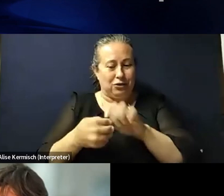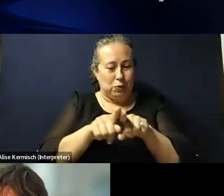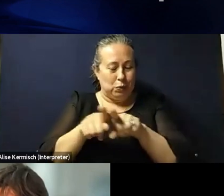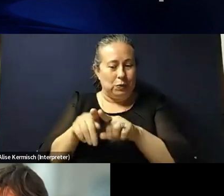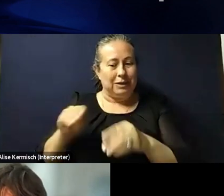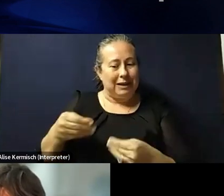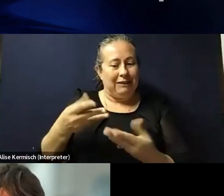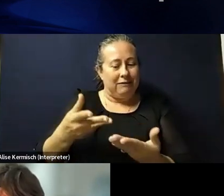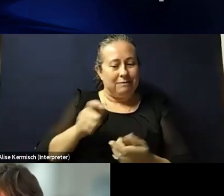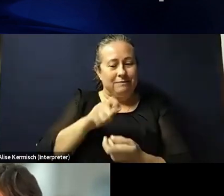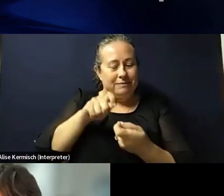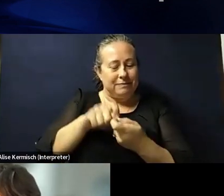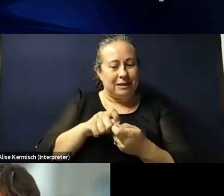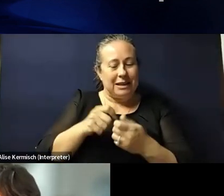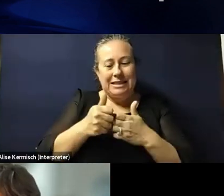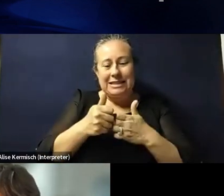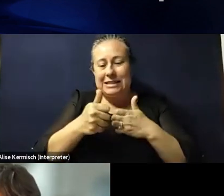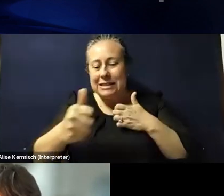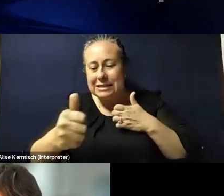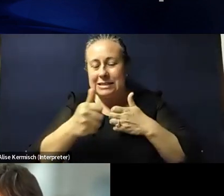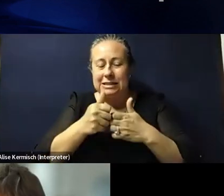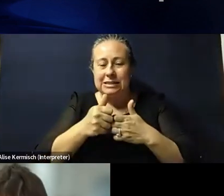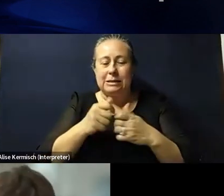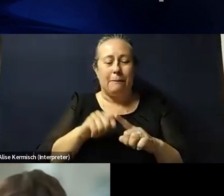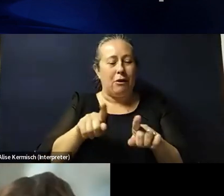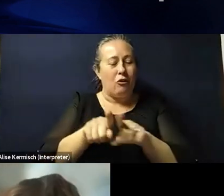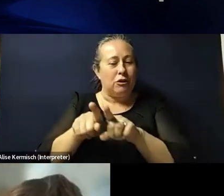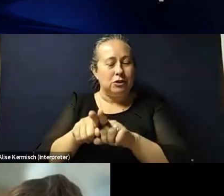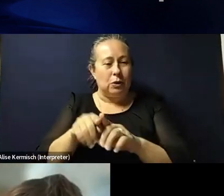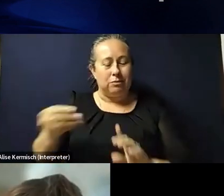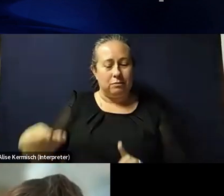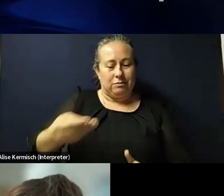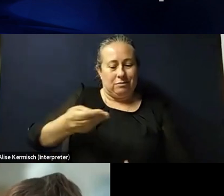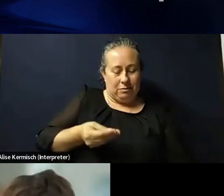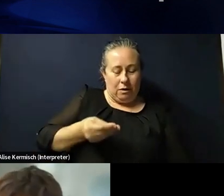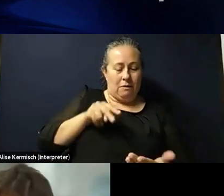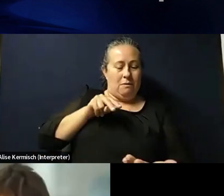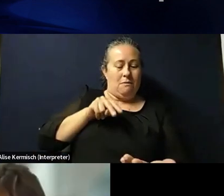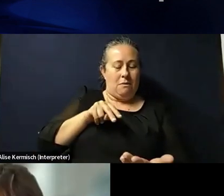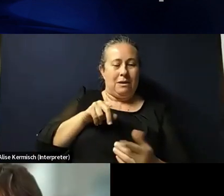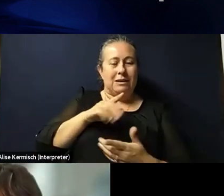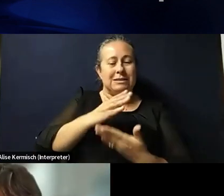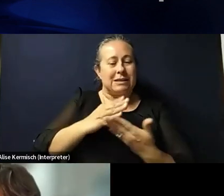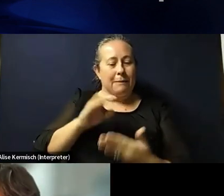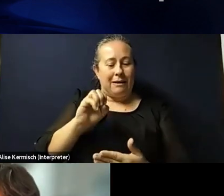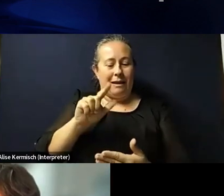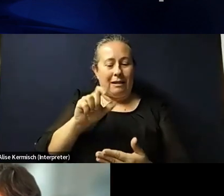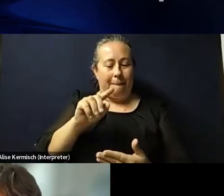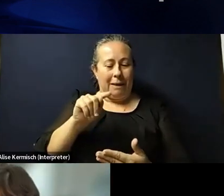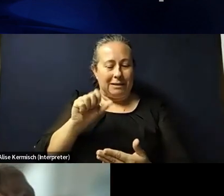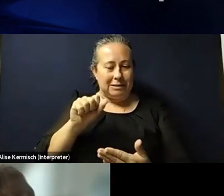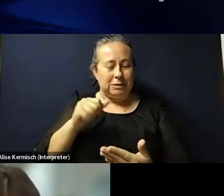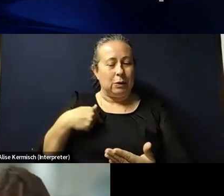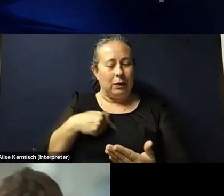gives us a certain kind of distance, but it also imposes a certain elements that we can only recover certain